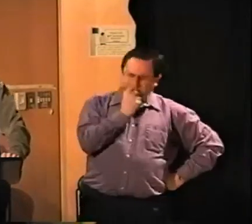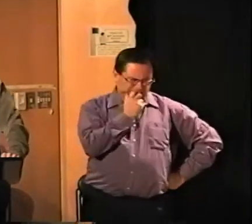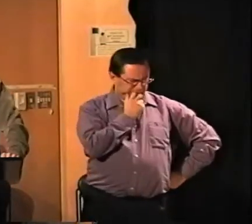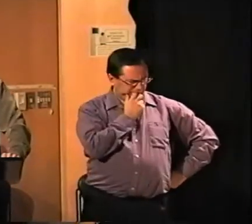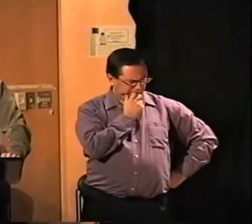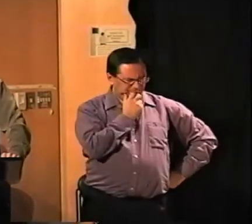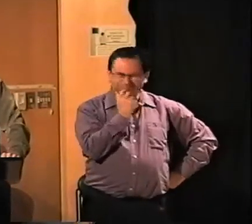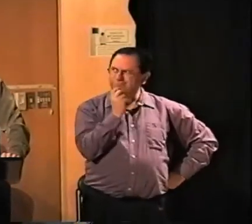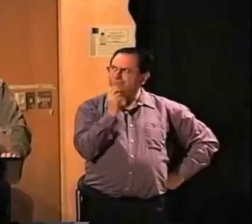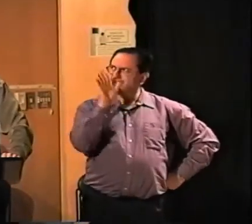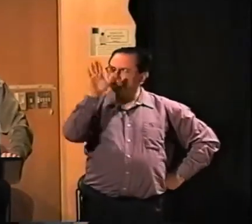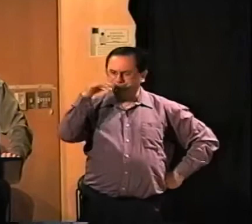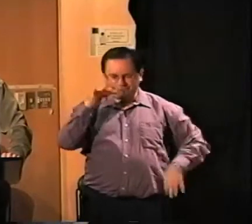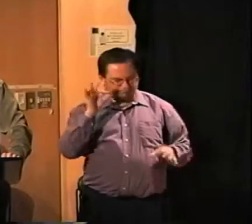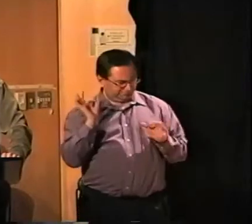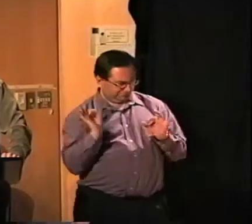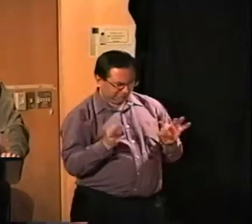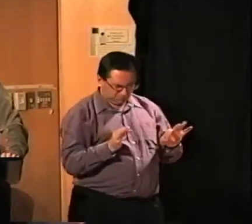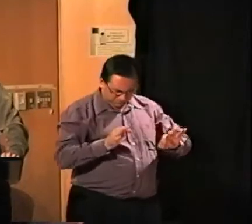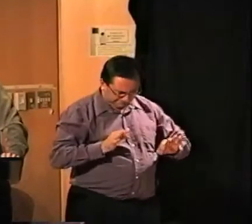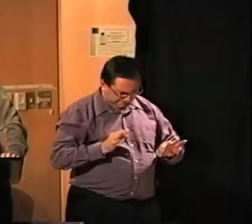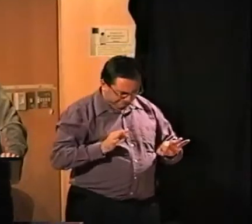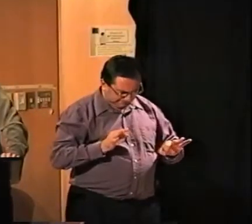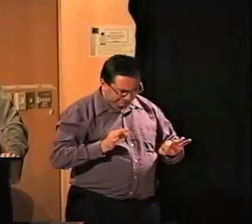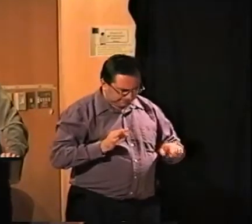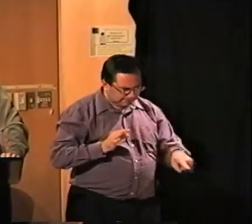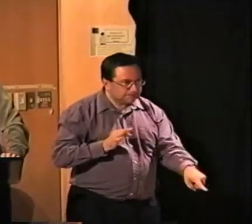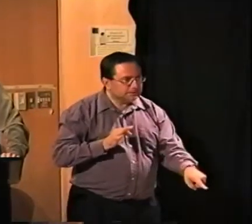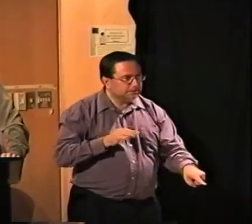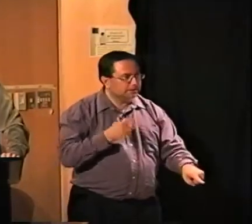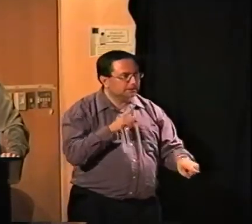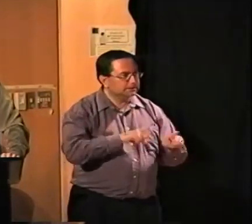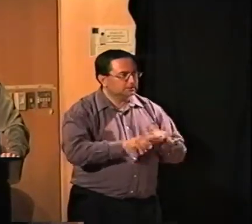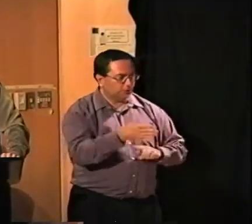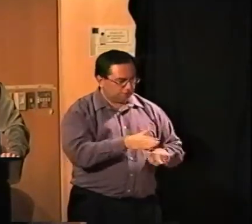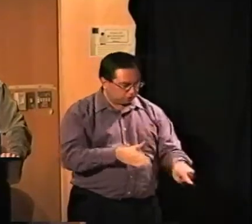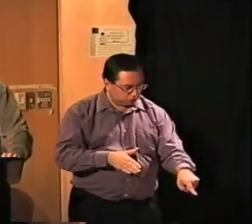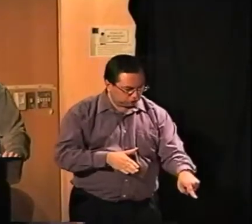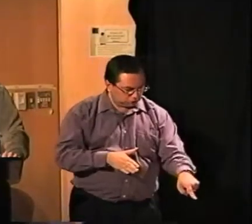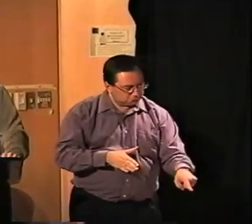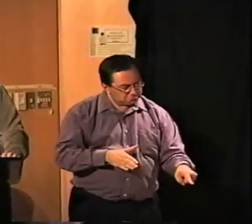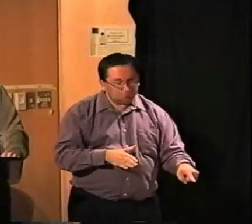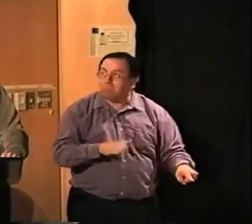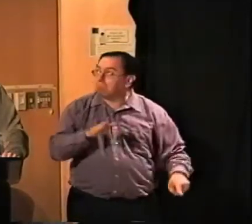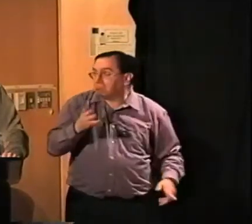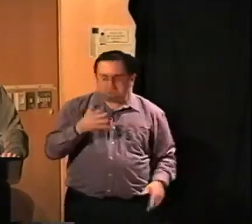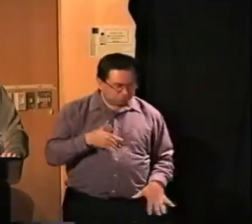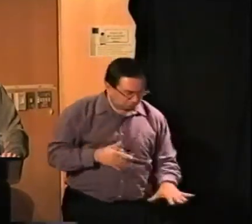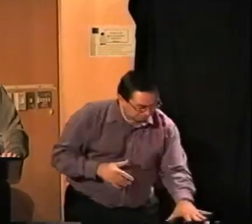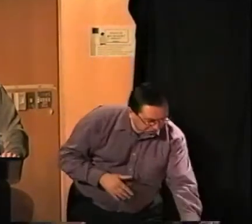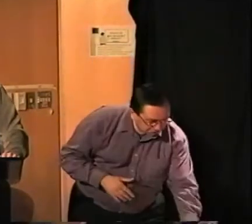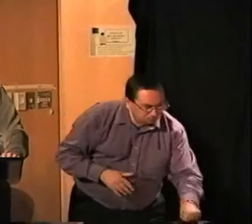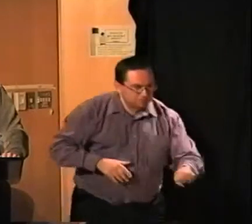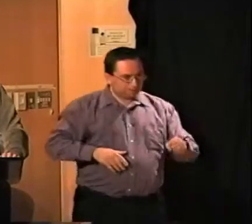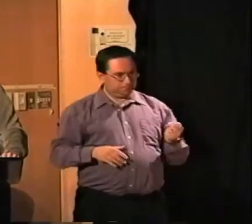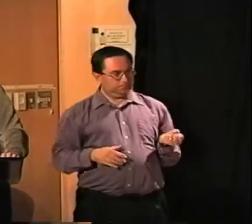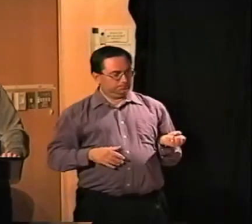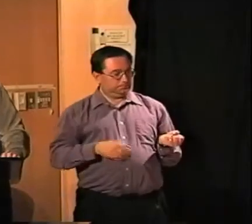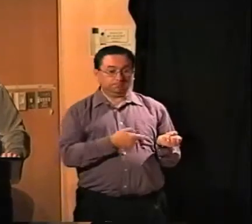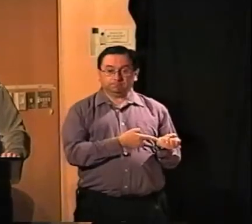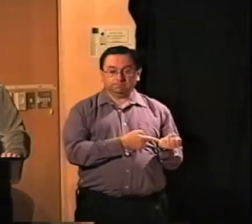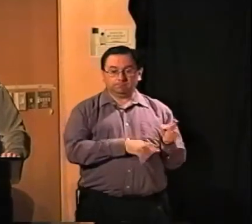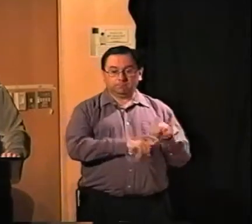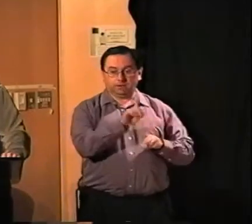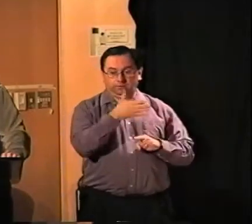As he looks down at the ground and ponders it for a second, he sees a starfish by his feet. So he stoops down, and he picks